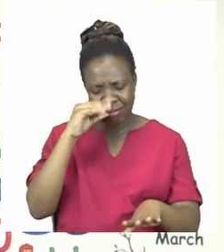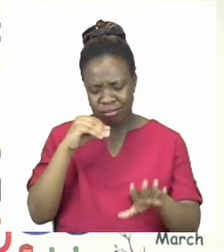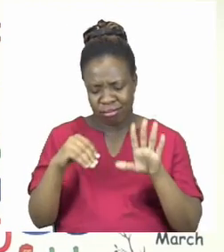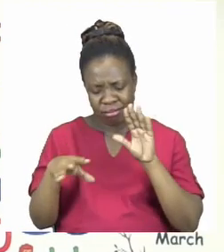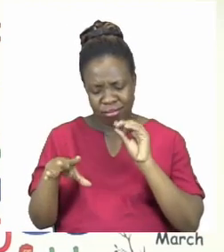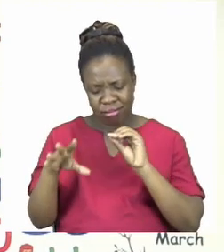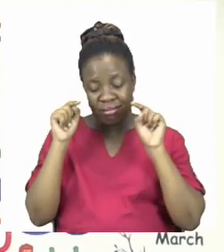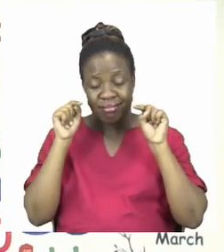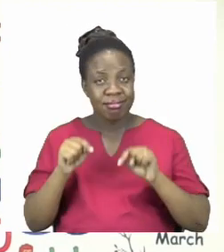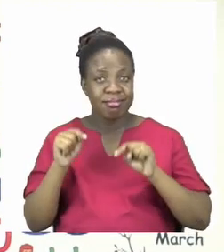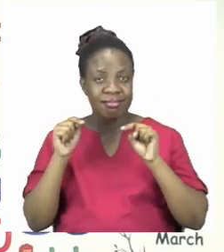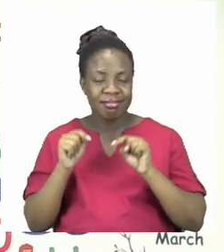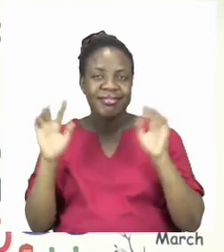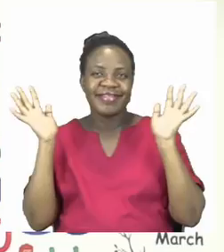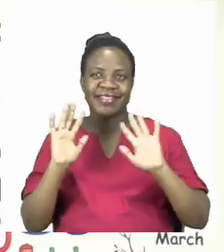today, and